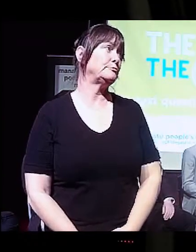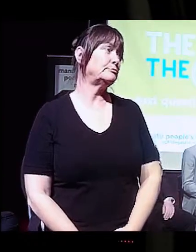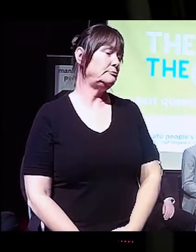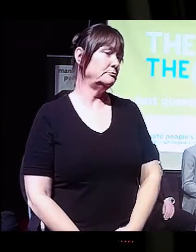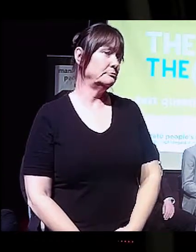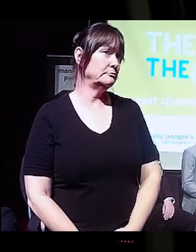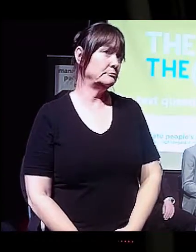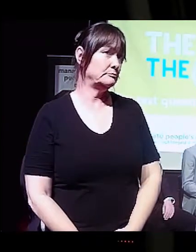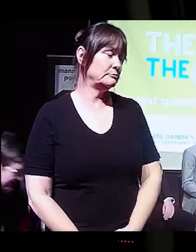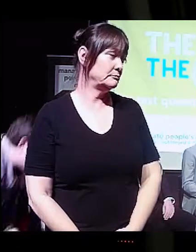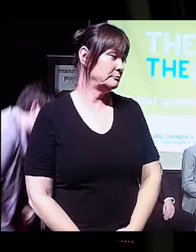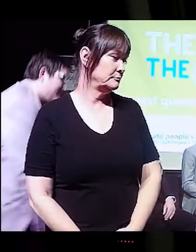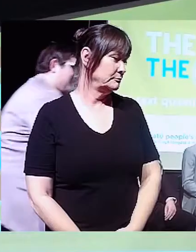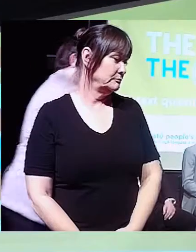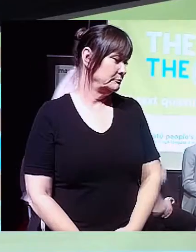Jack Phillips.